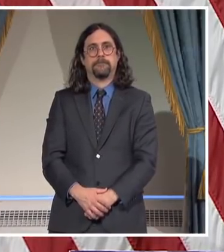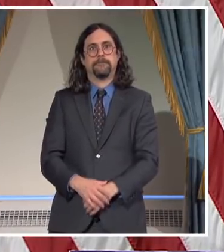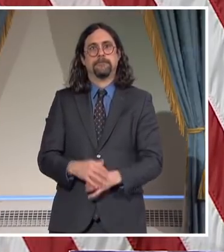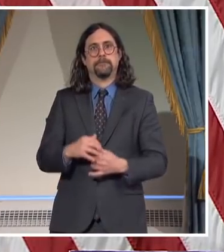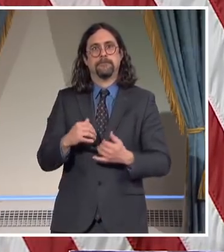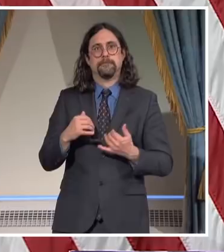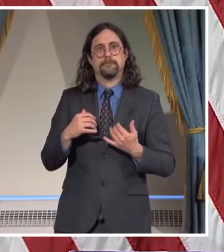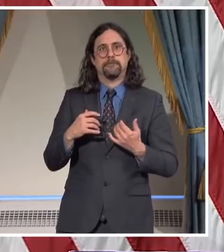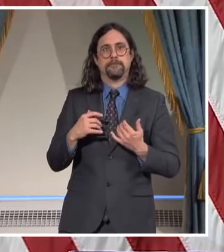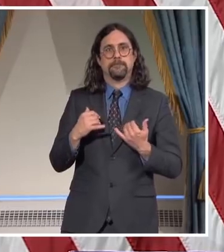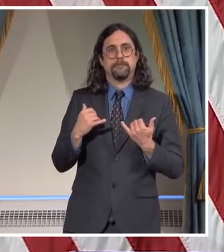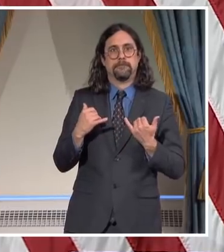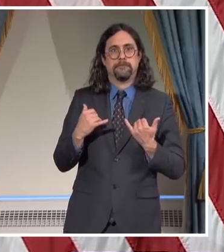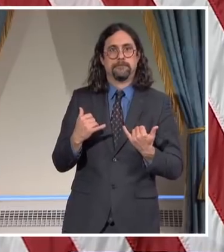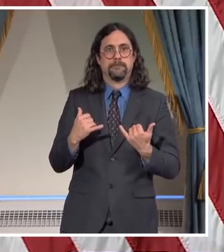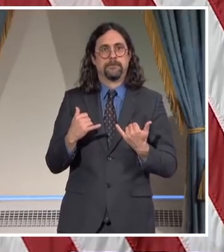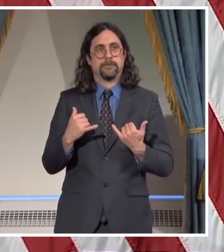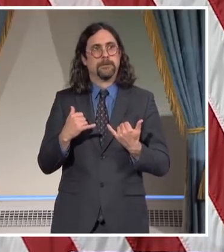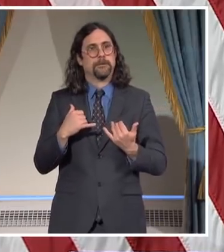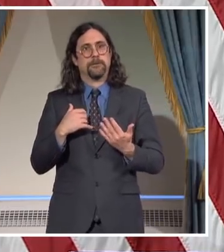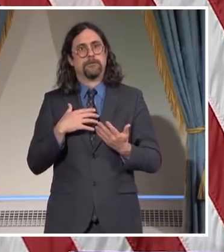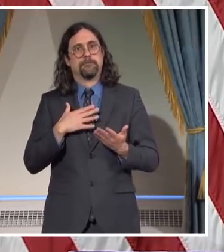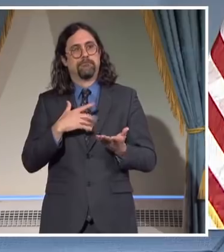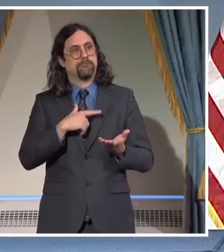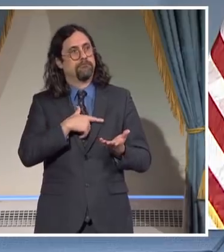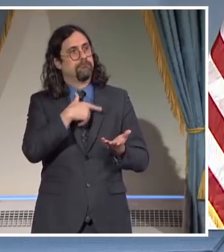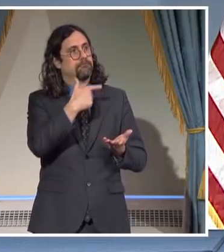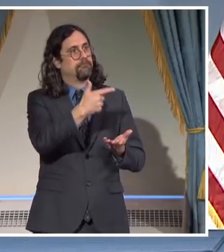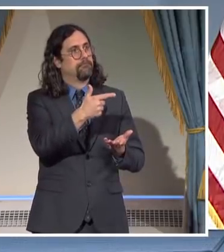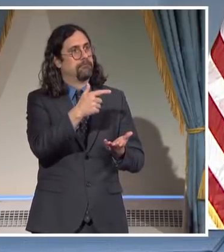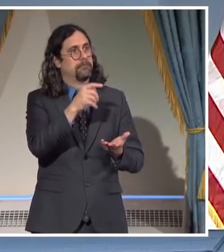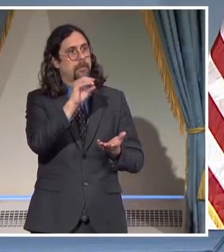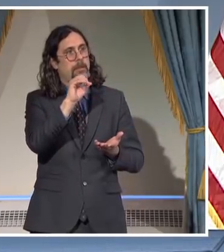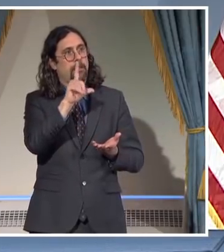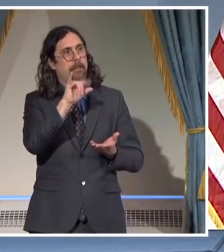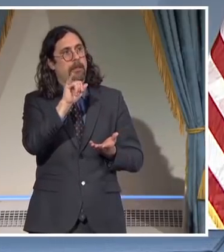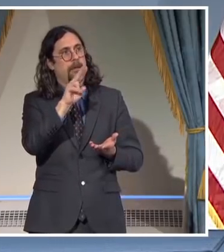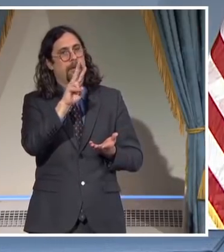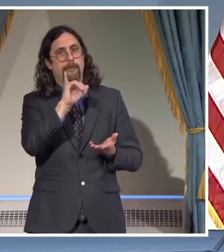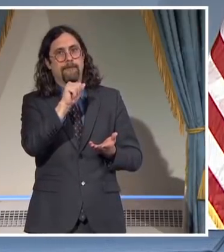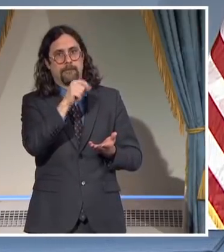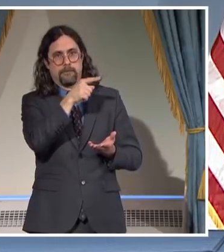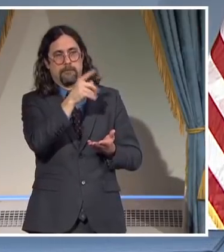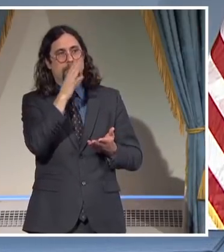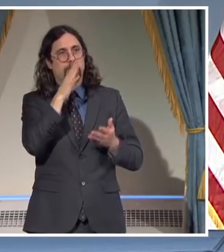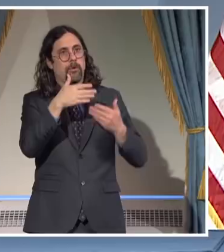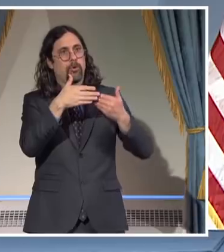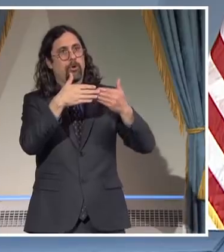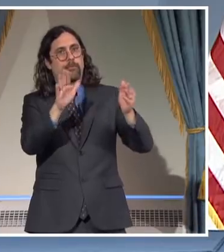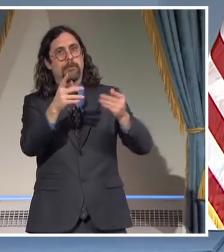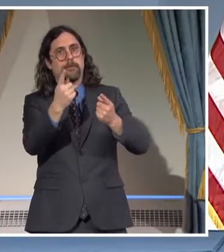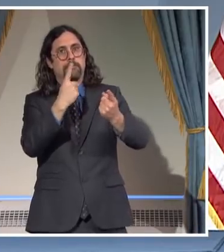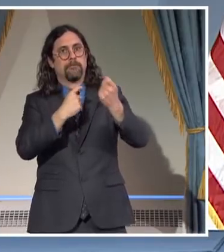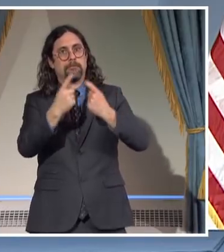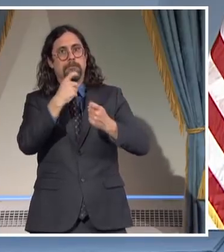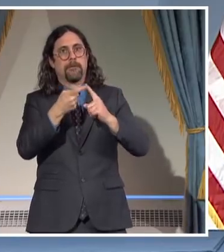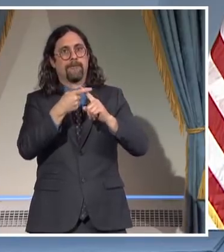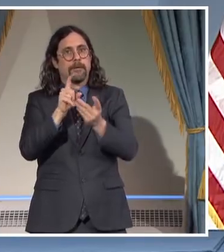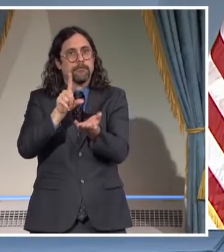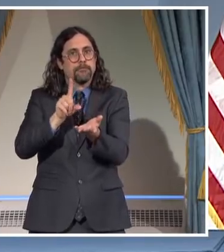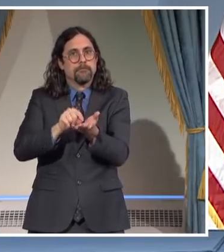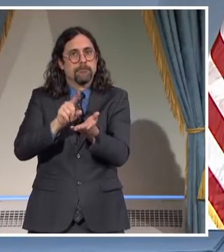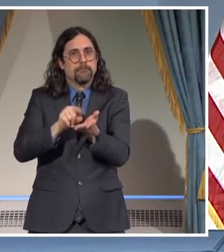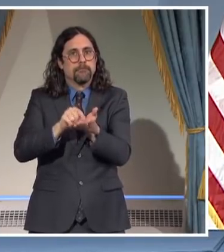questions from the media. Go ahead, Olivia. Quick programming note at the top. To ensure that we get to as many outlets as possible, we're going to limit it to